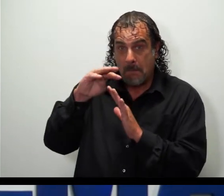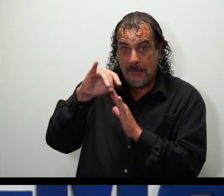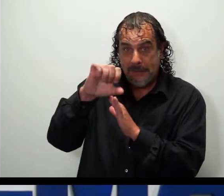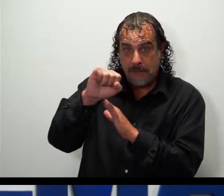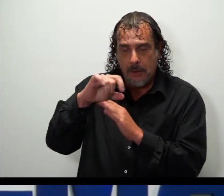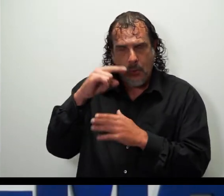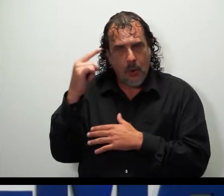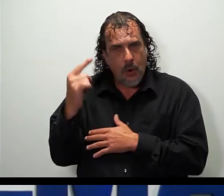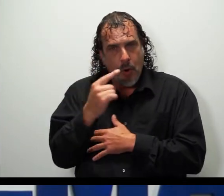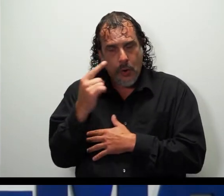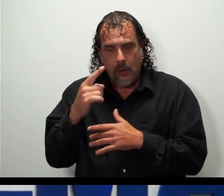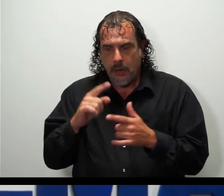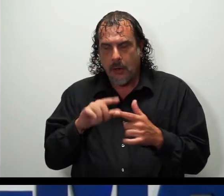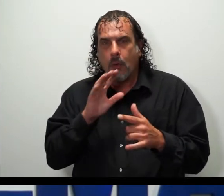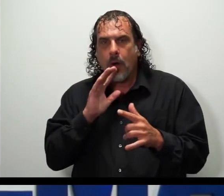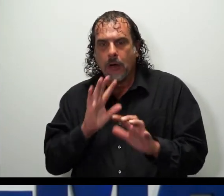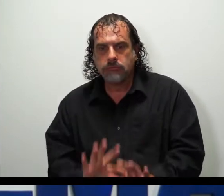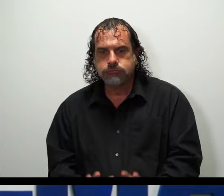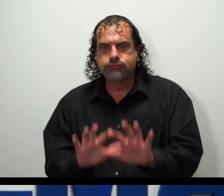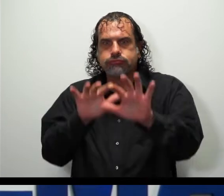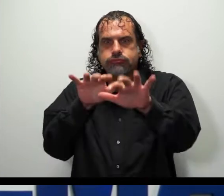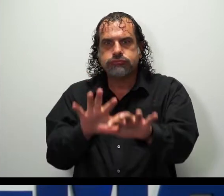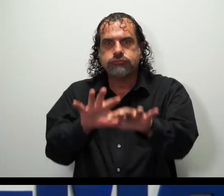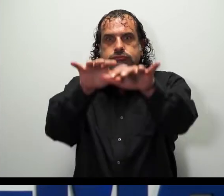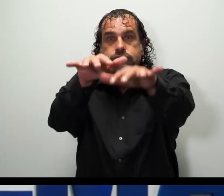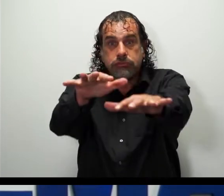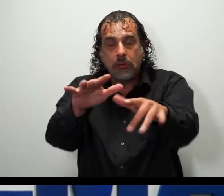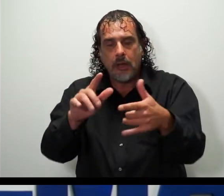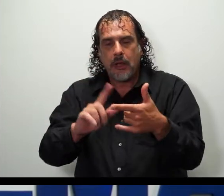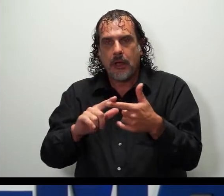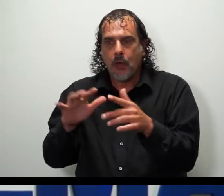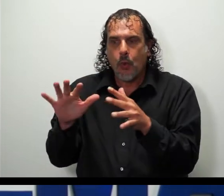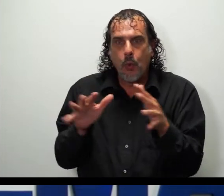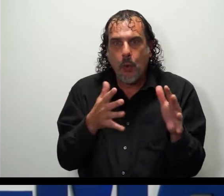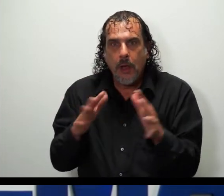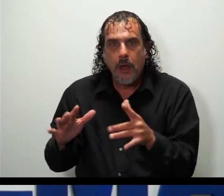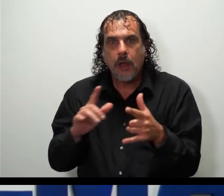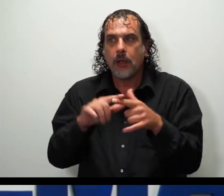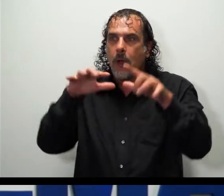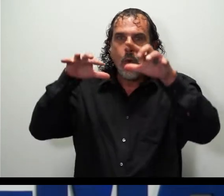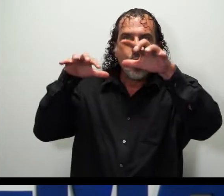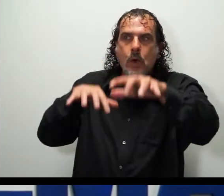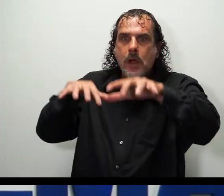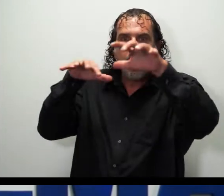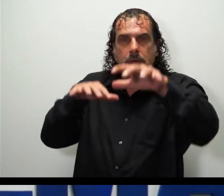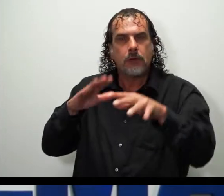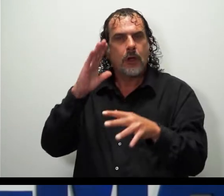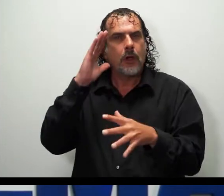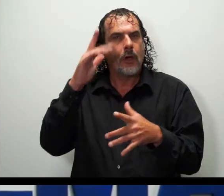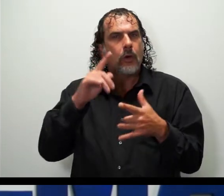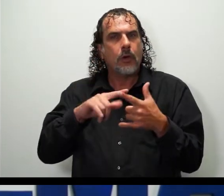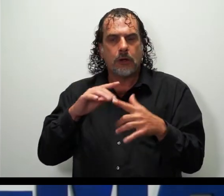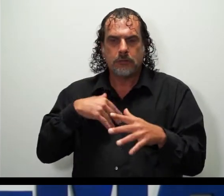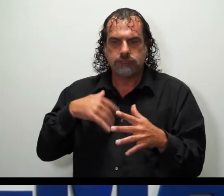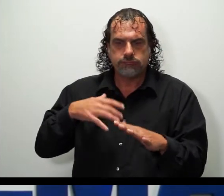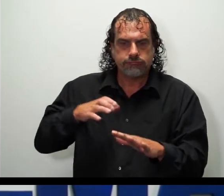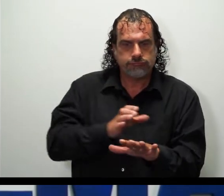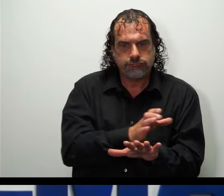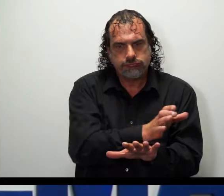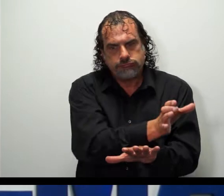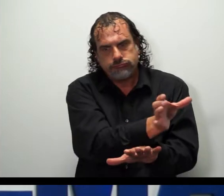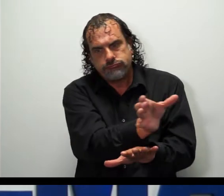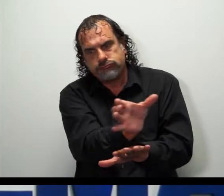Mississippi, as always, storm surge, and then the wind and the rain that we could be getting once this storm makes its way